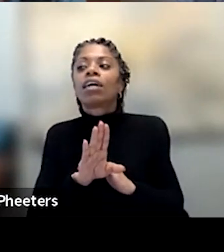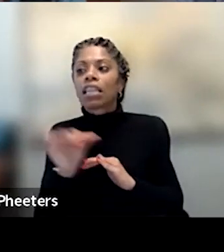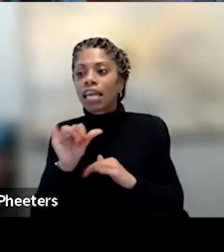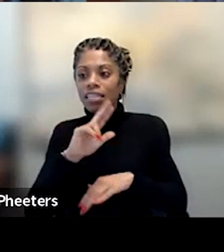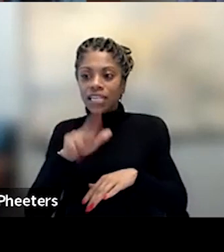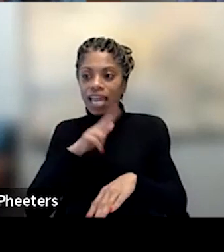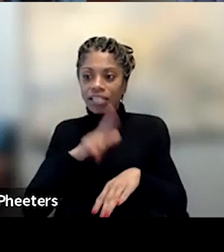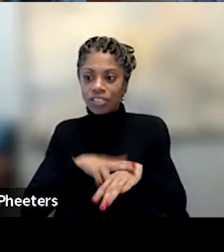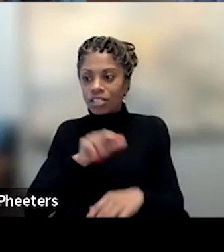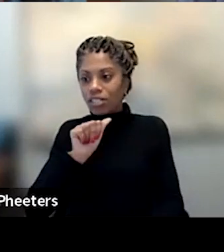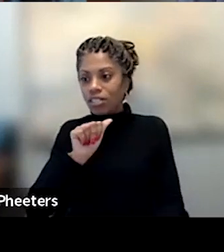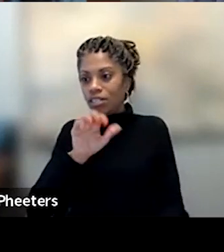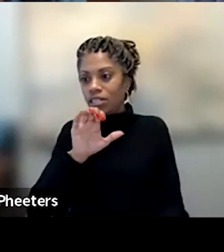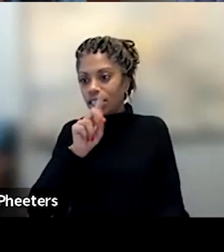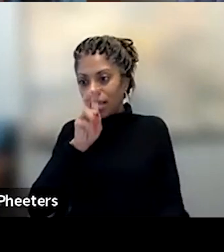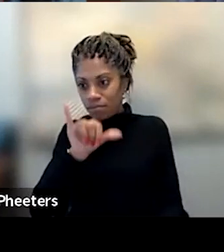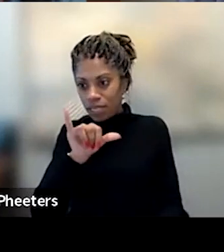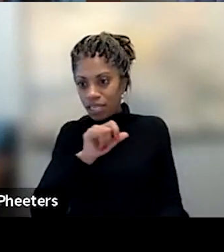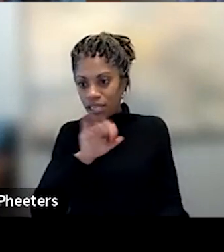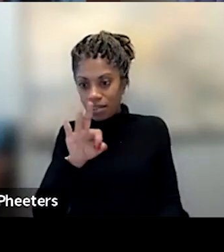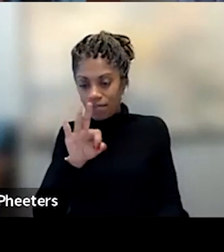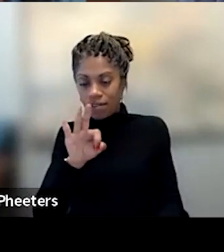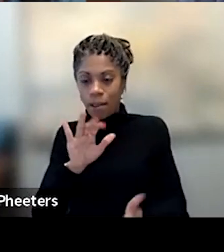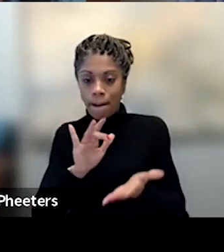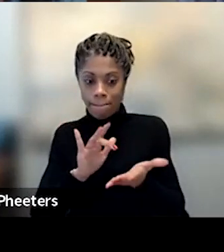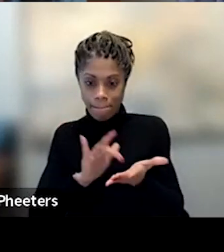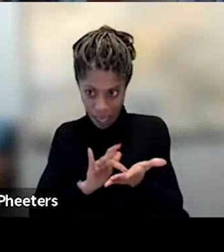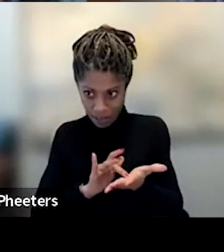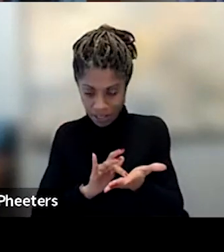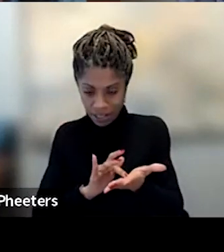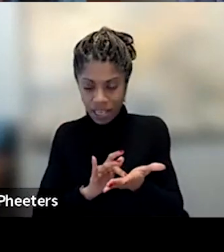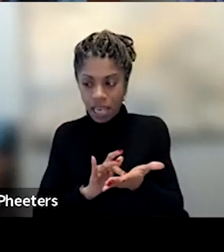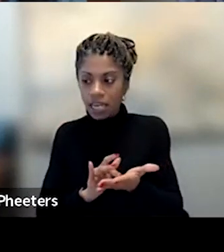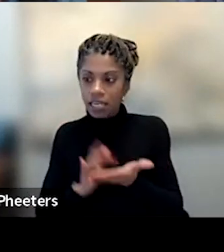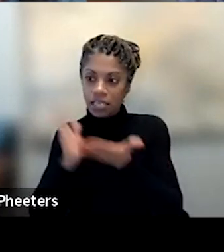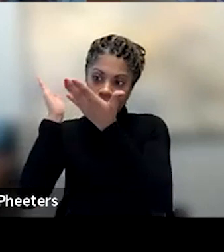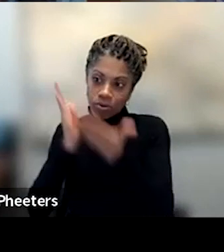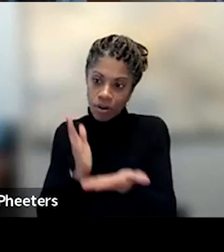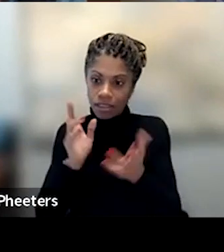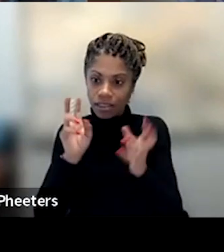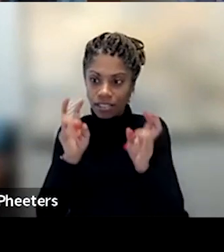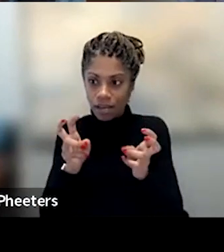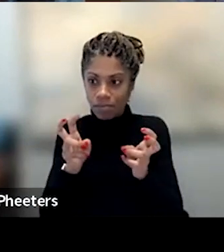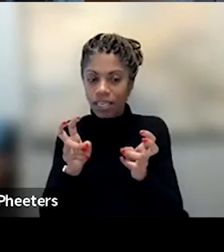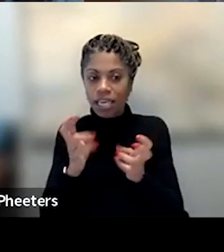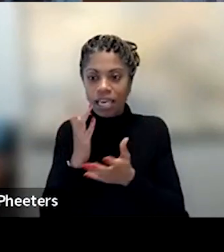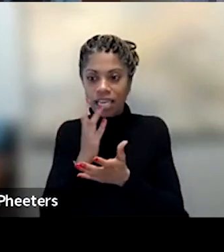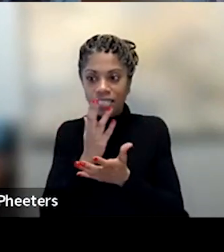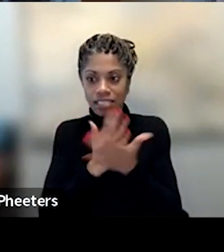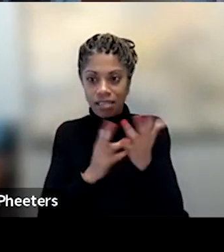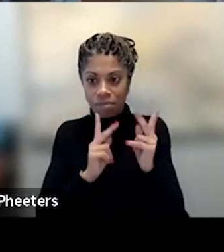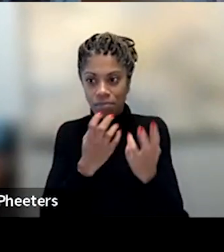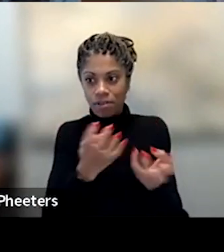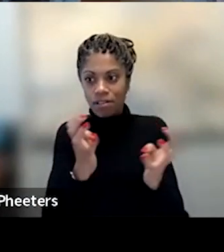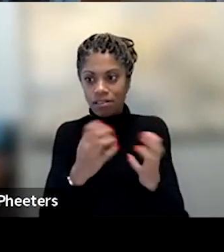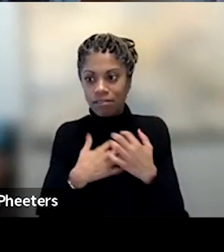Medicine. And he's raised the topic and has made people feel a little queasy about